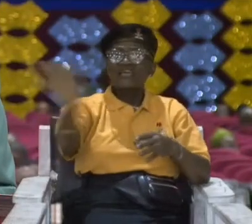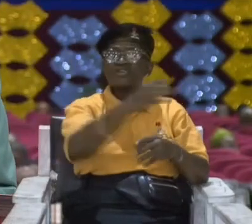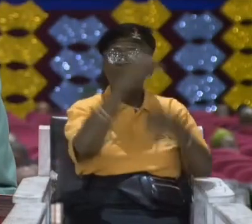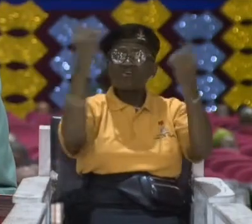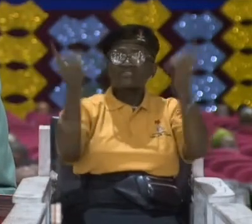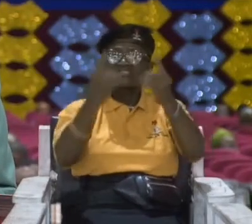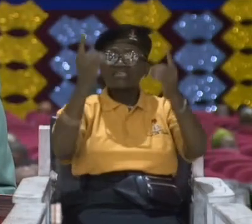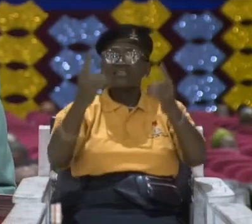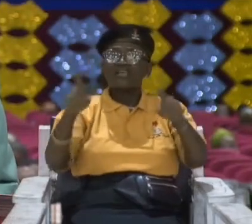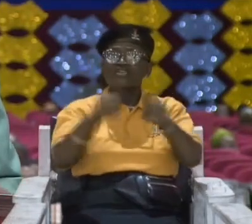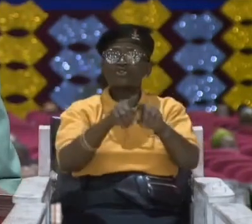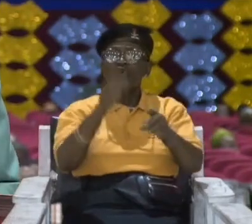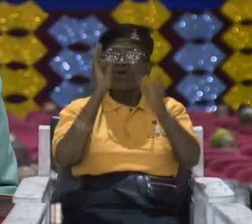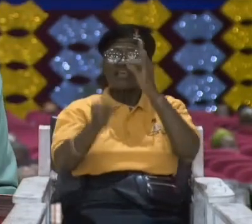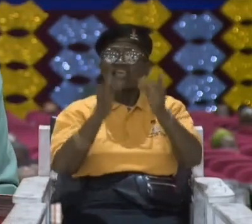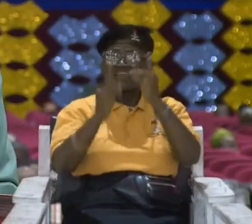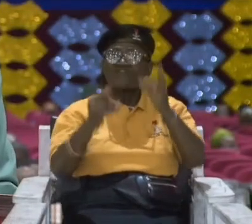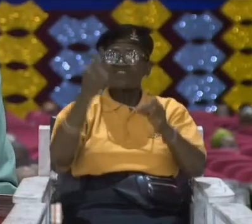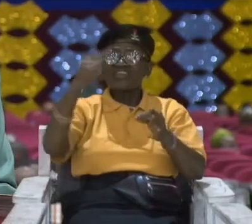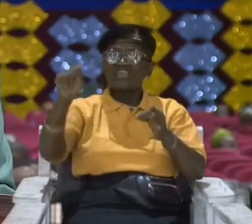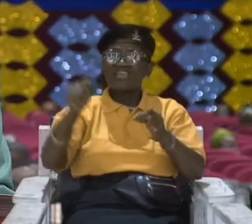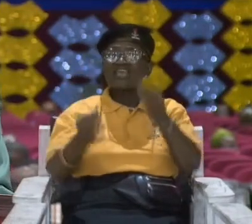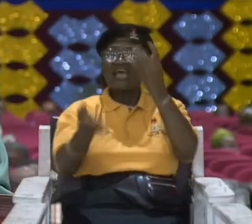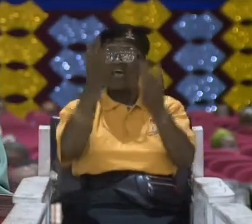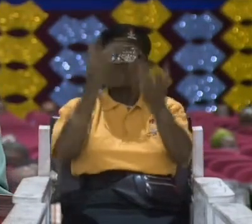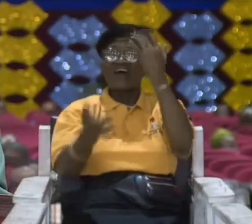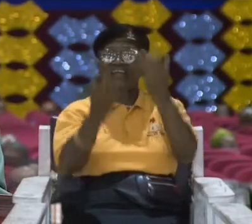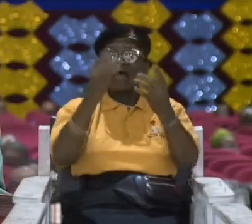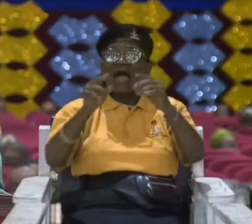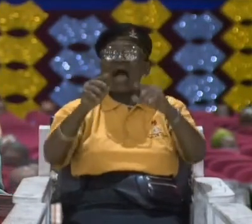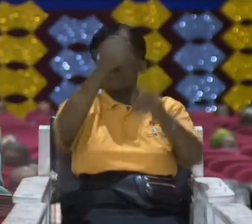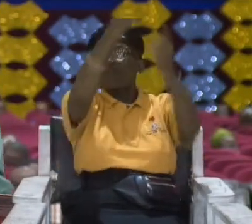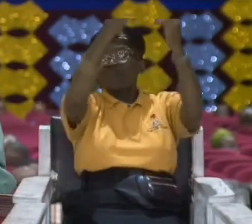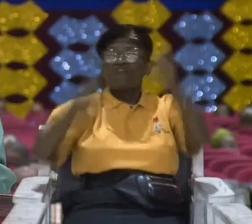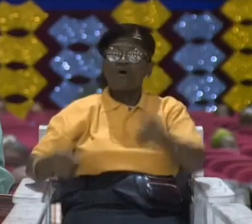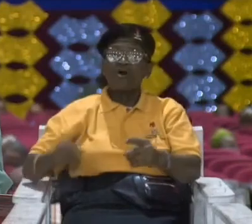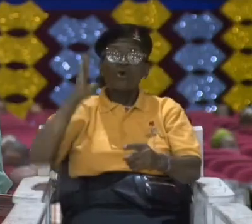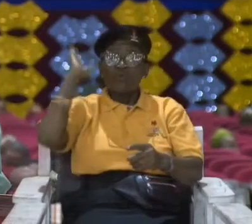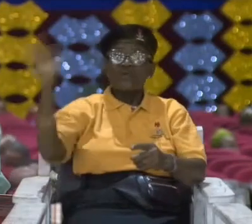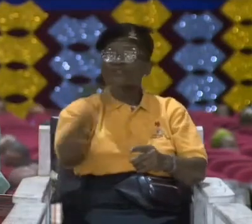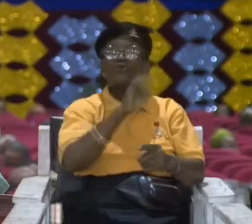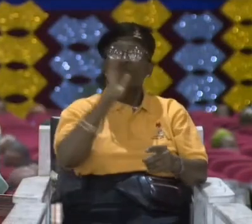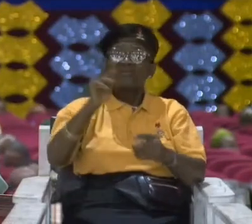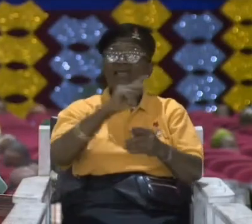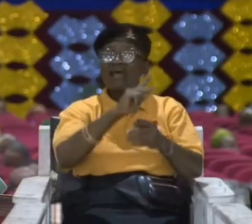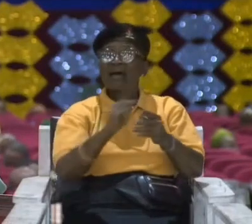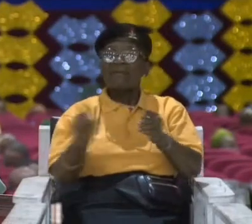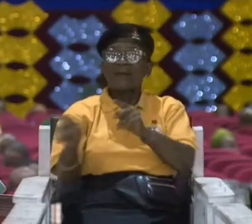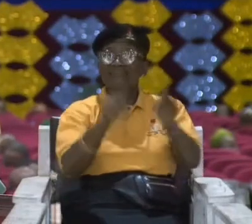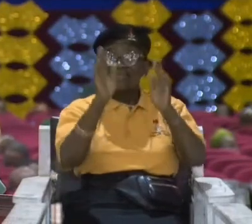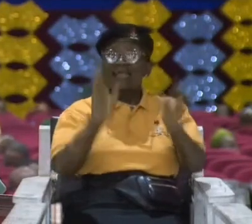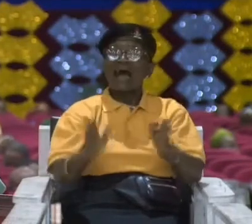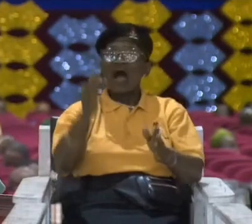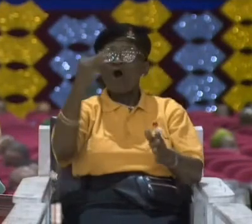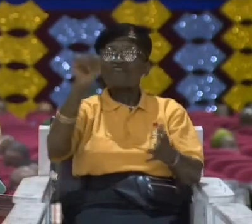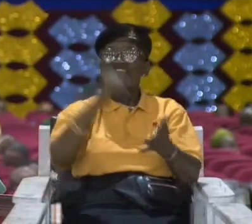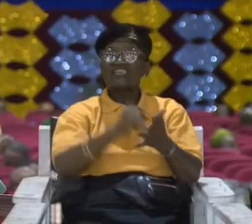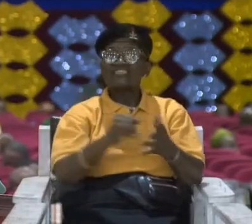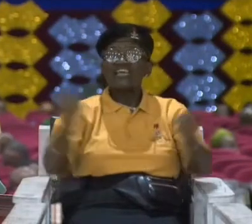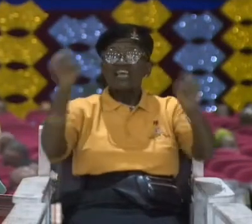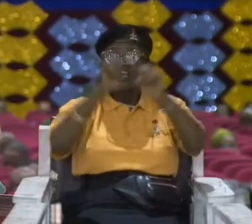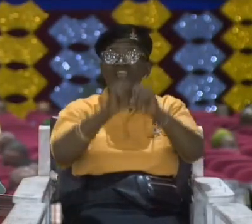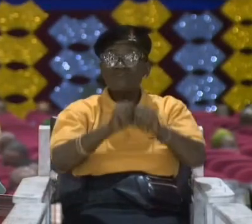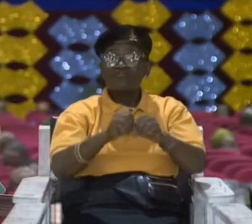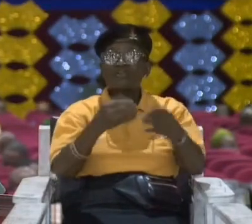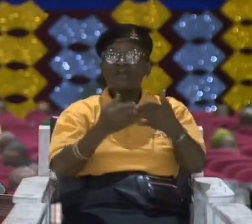falls, you'll be a partaker of it. And even before tomorrow morning,